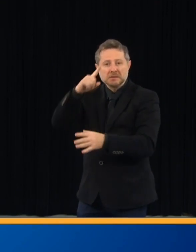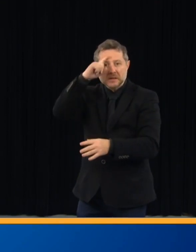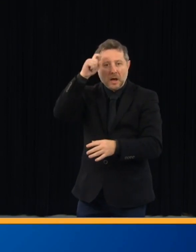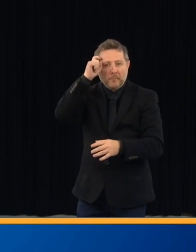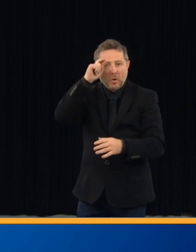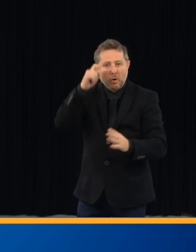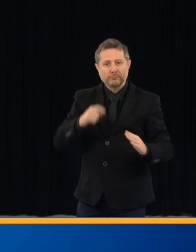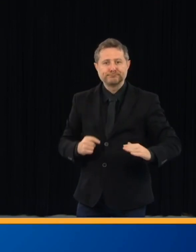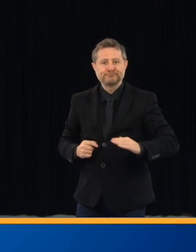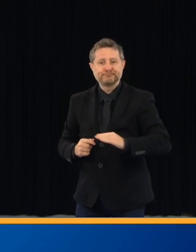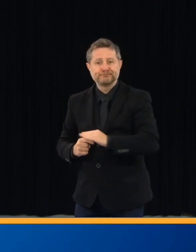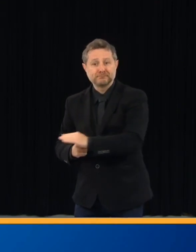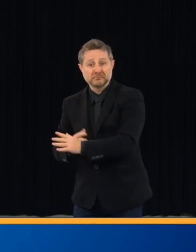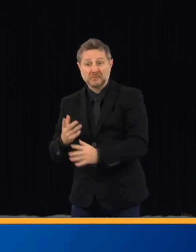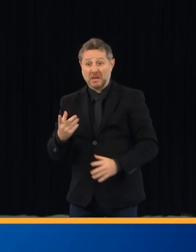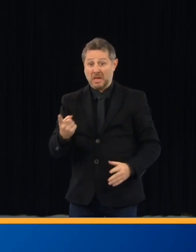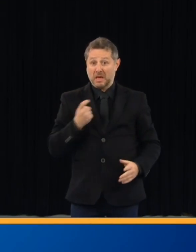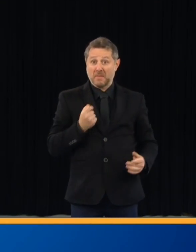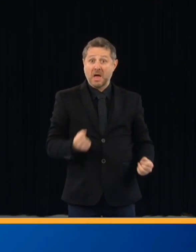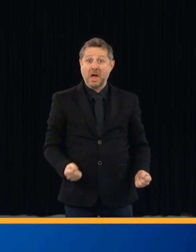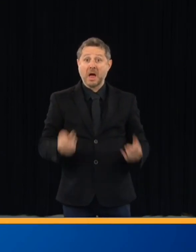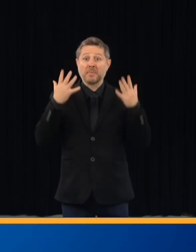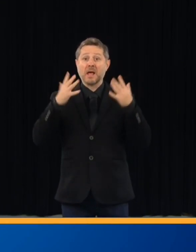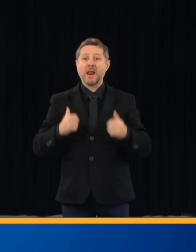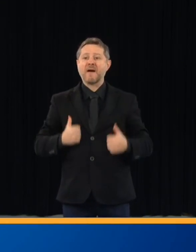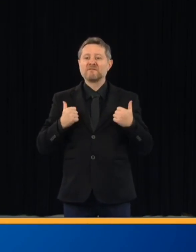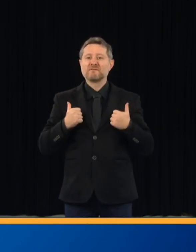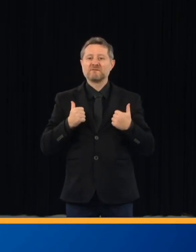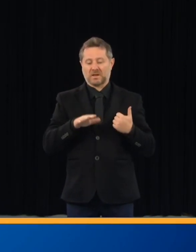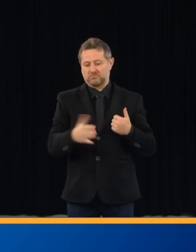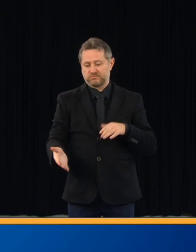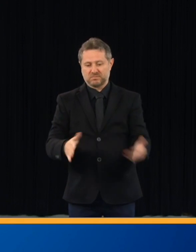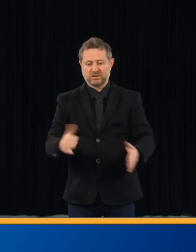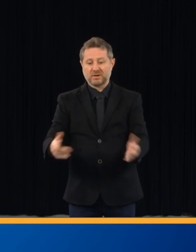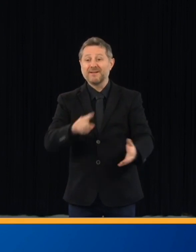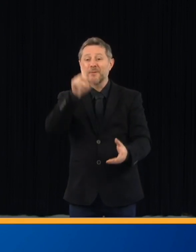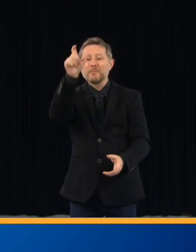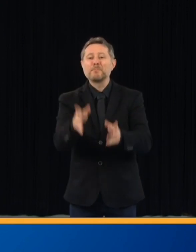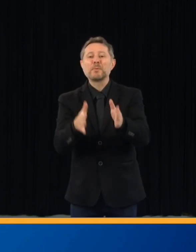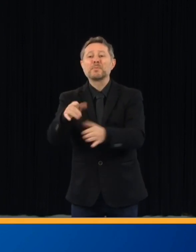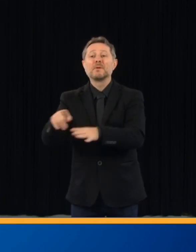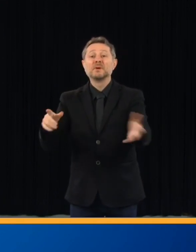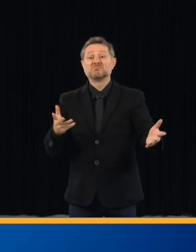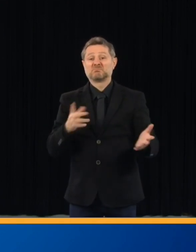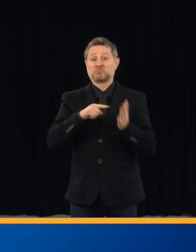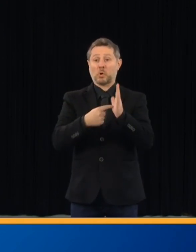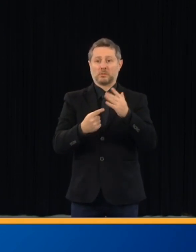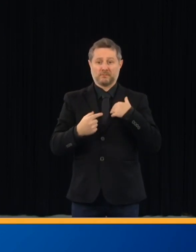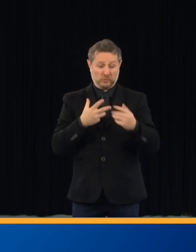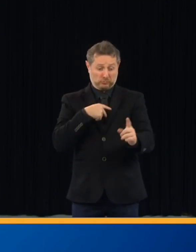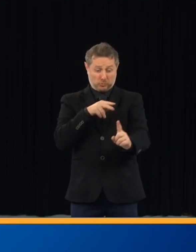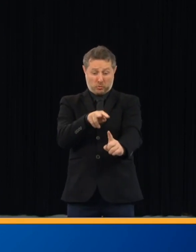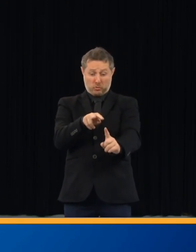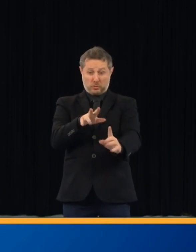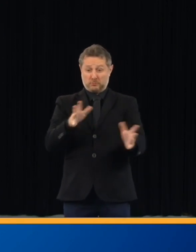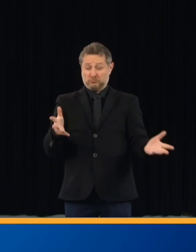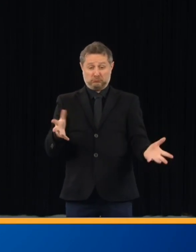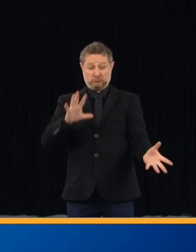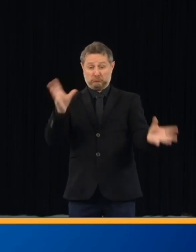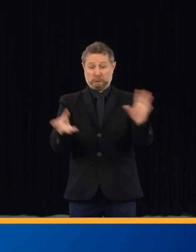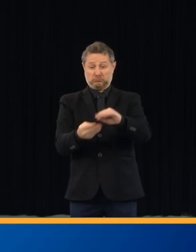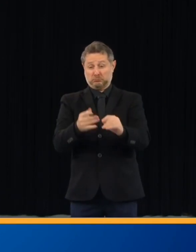How many lives lost? There's only one model that we look at that has the number of projected deaths, which is